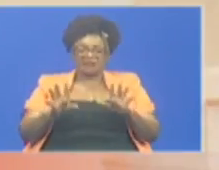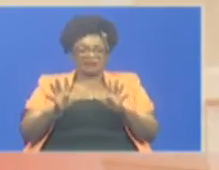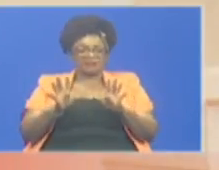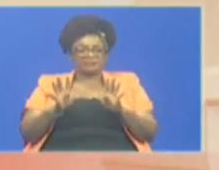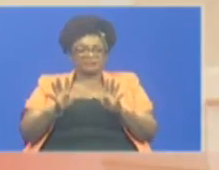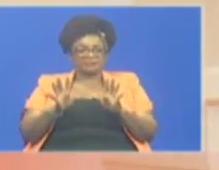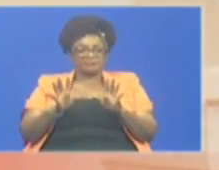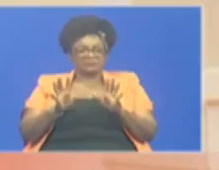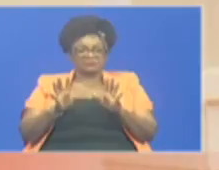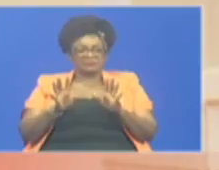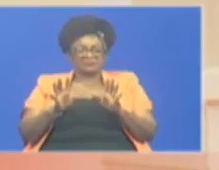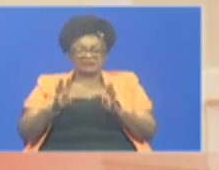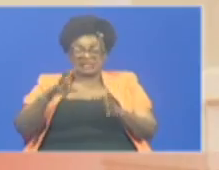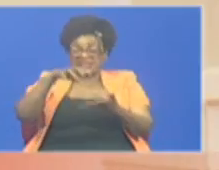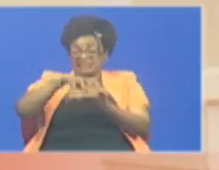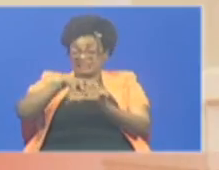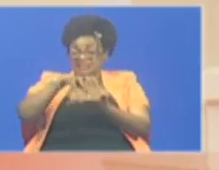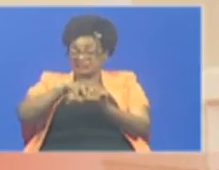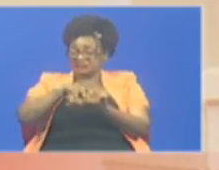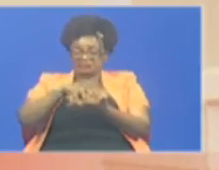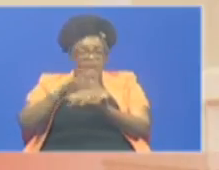of status,